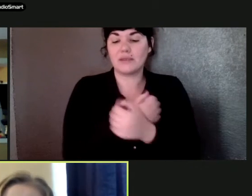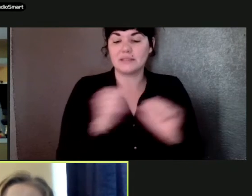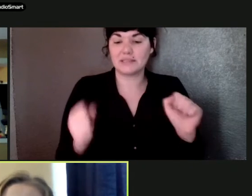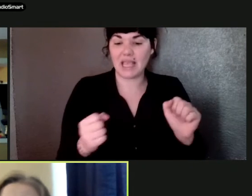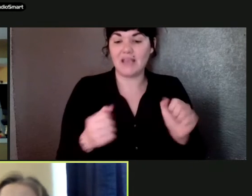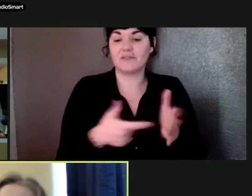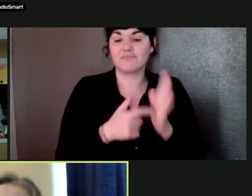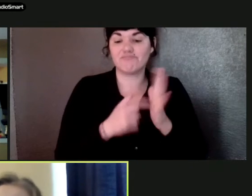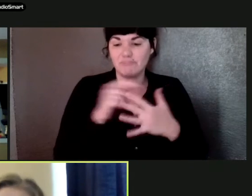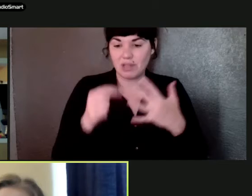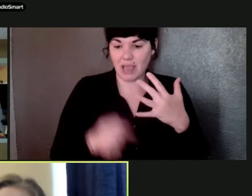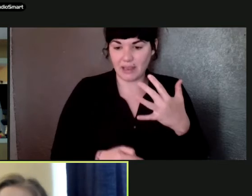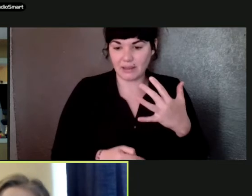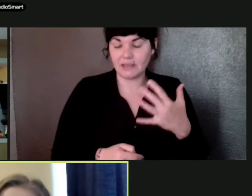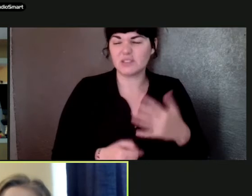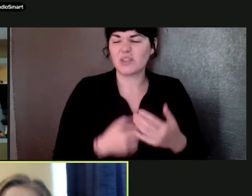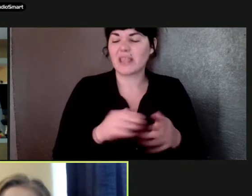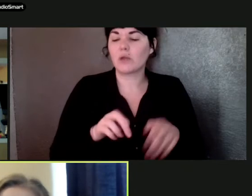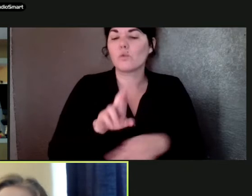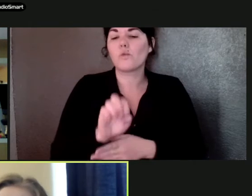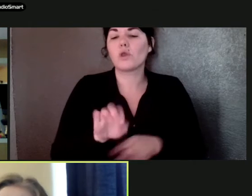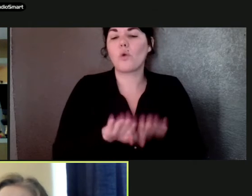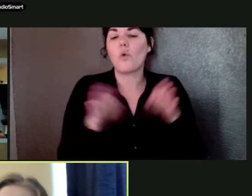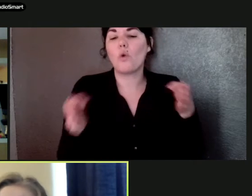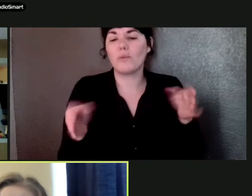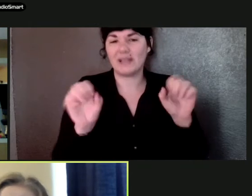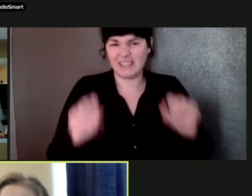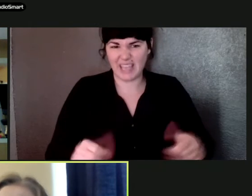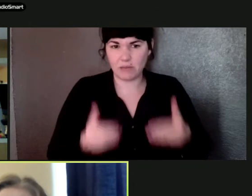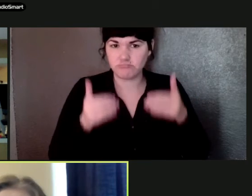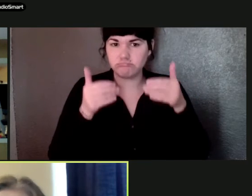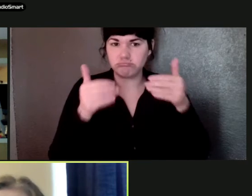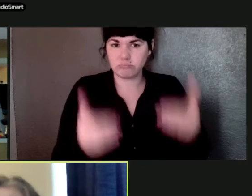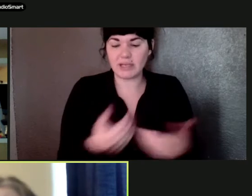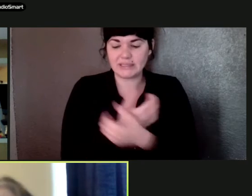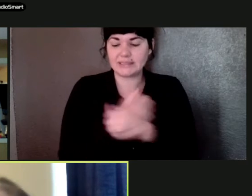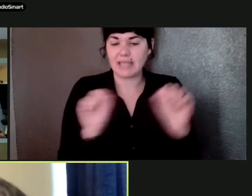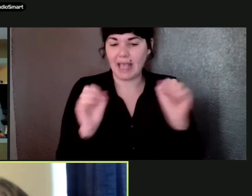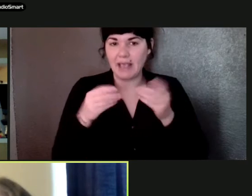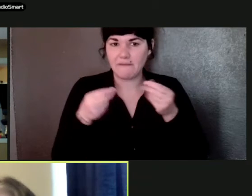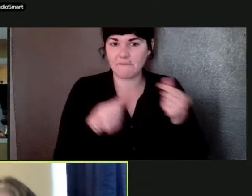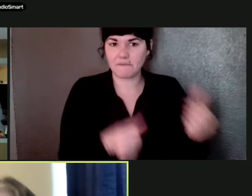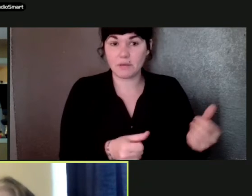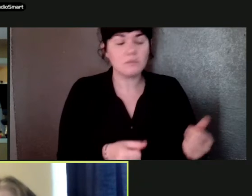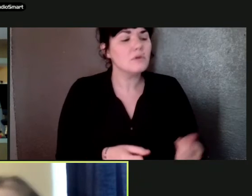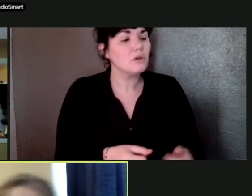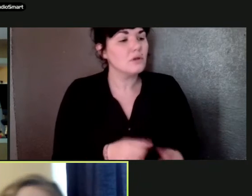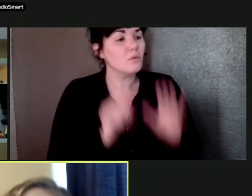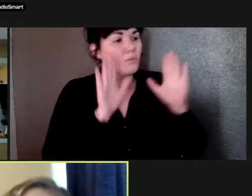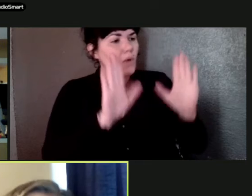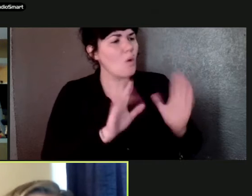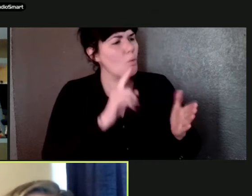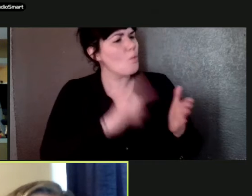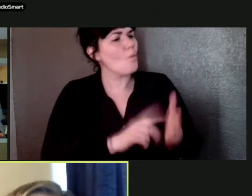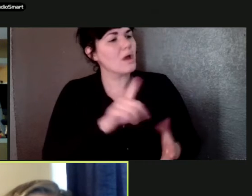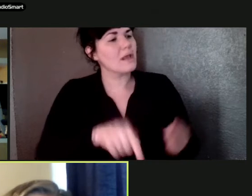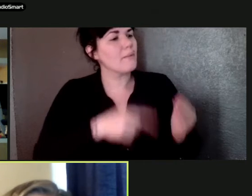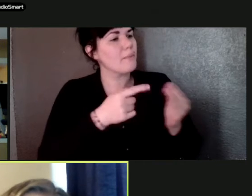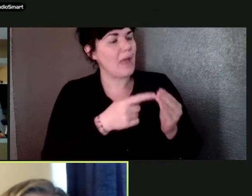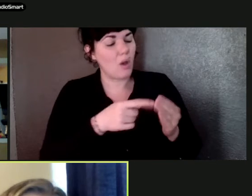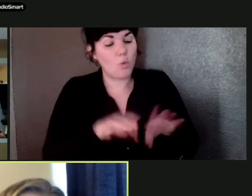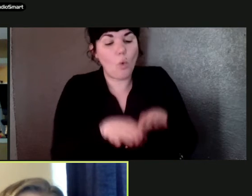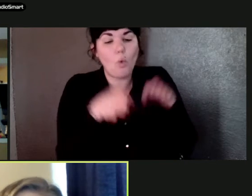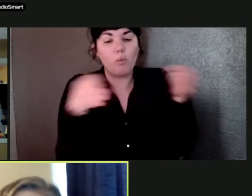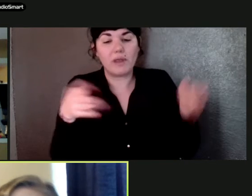Great. What have been your recommendations for opening pools, splash pads, you talked a little bit about